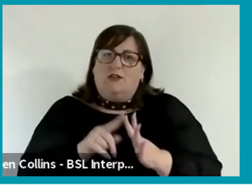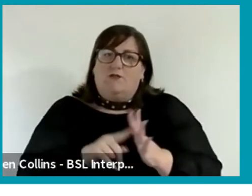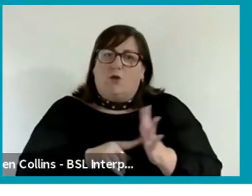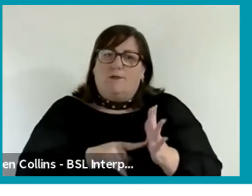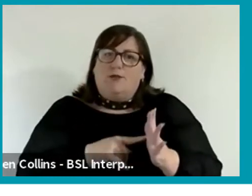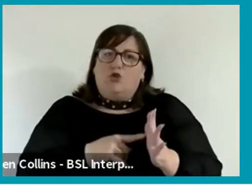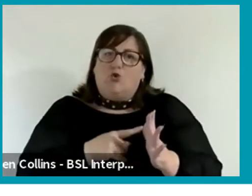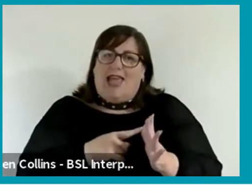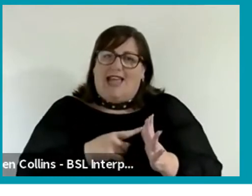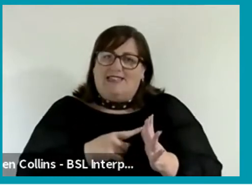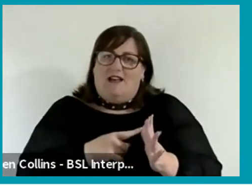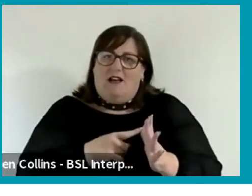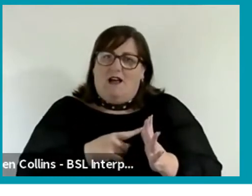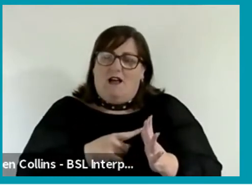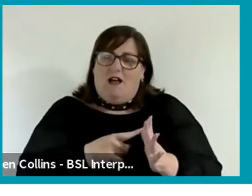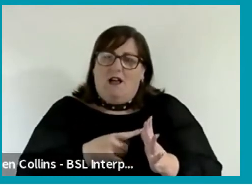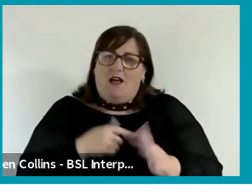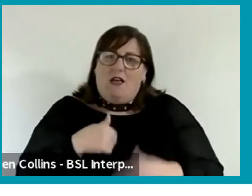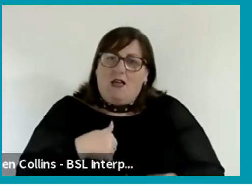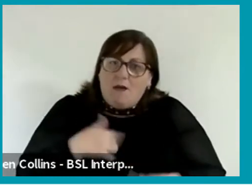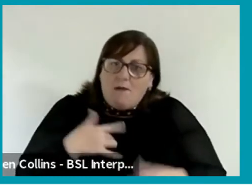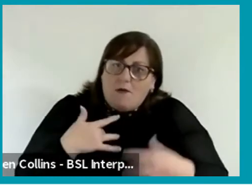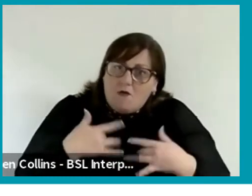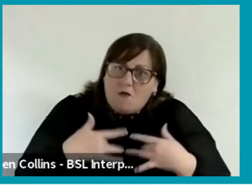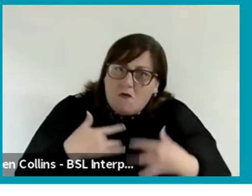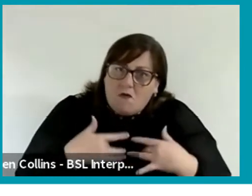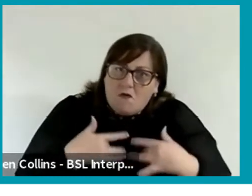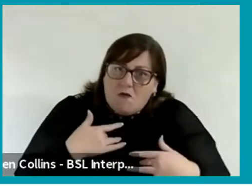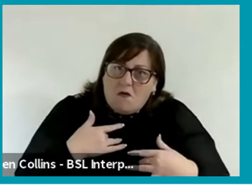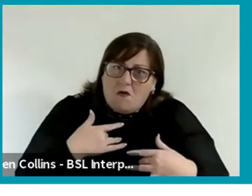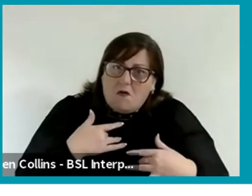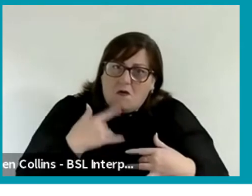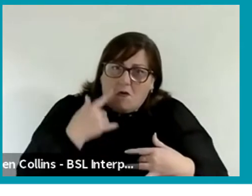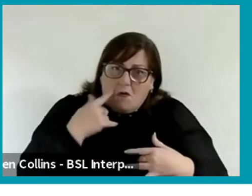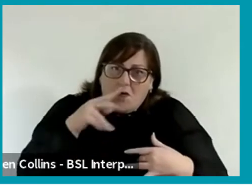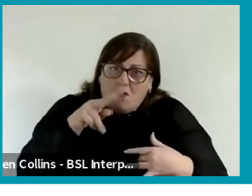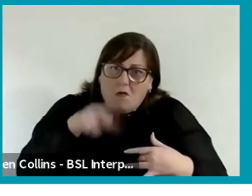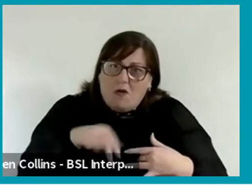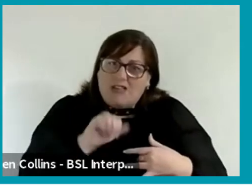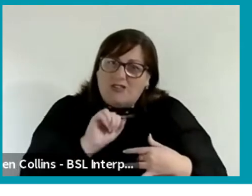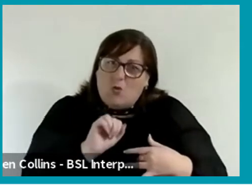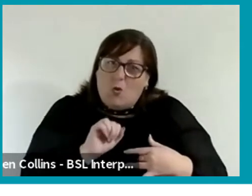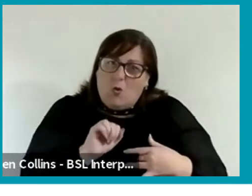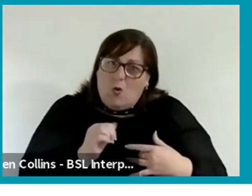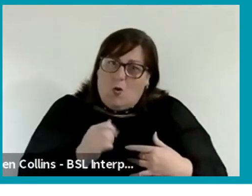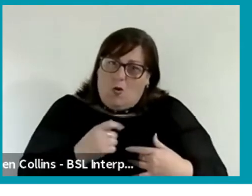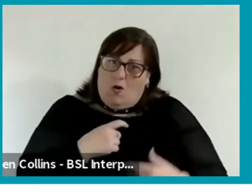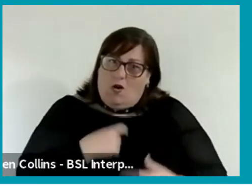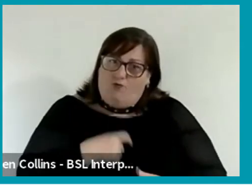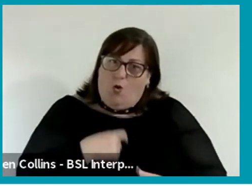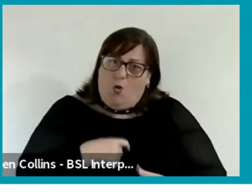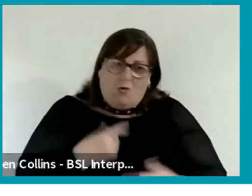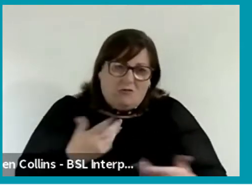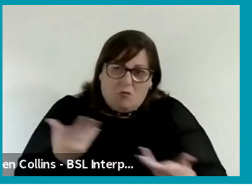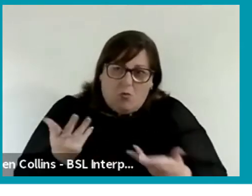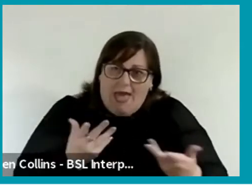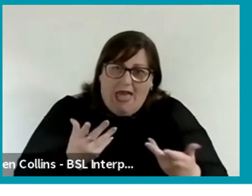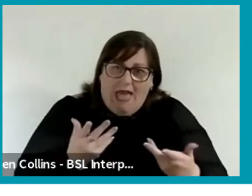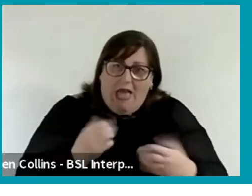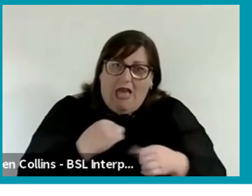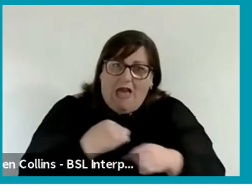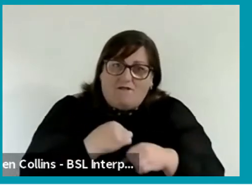the UK roles you mentioned, please? Currently on the website? Yes. Karolina. Yes,